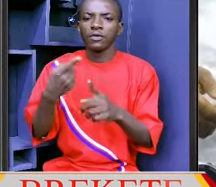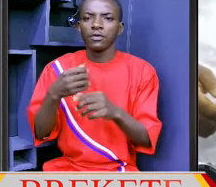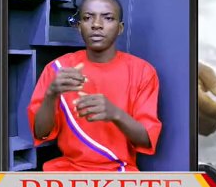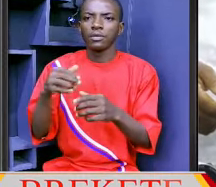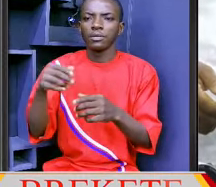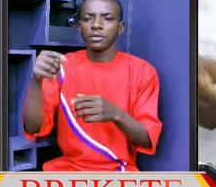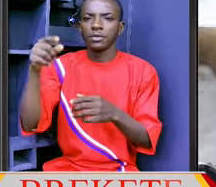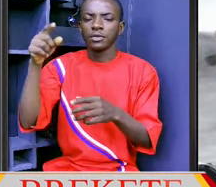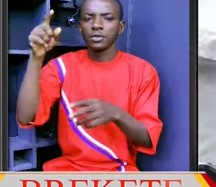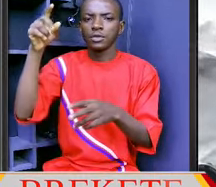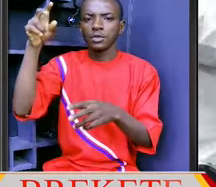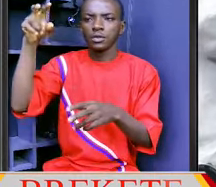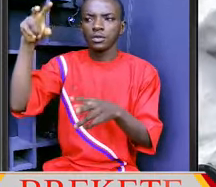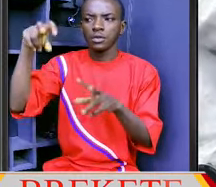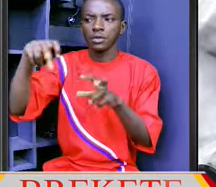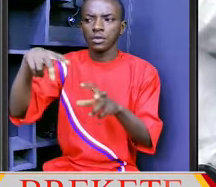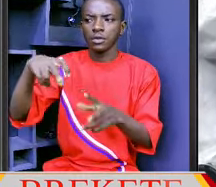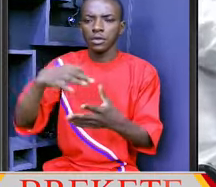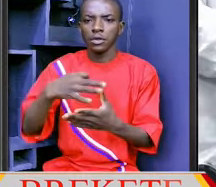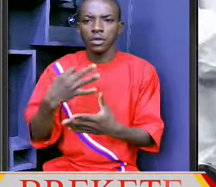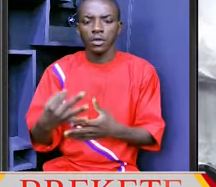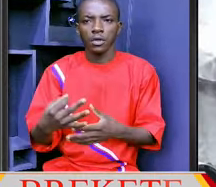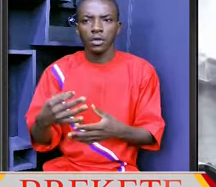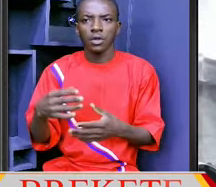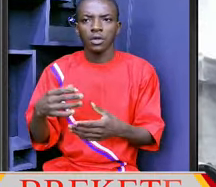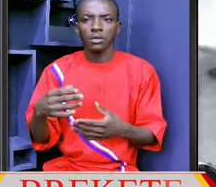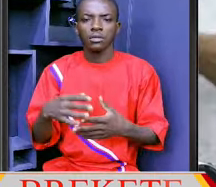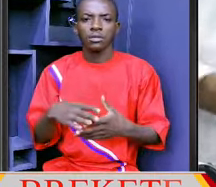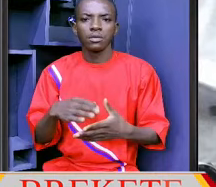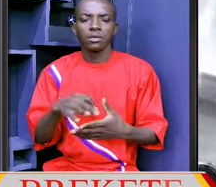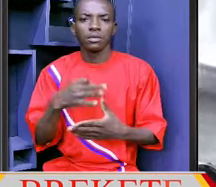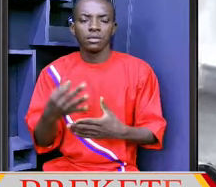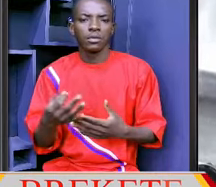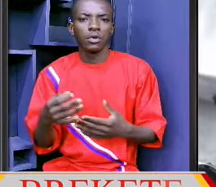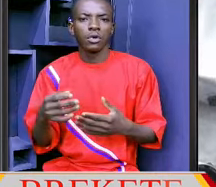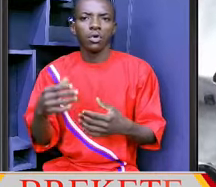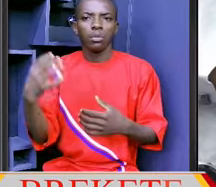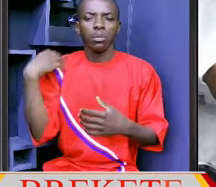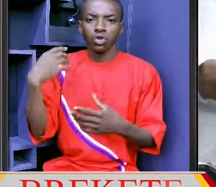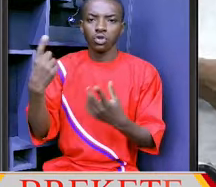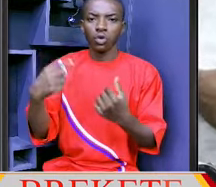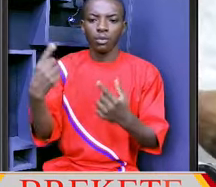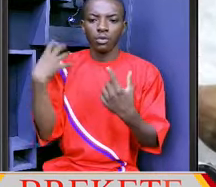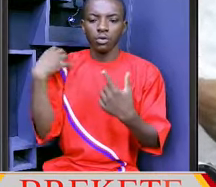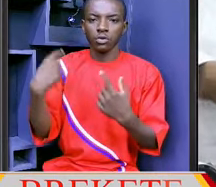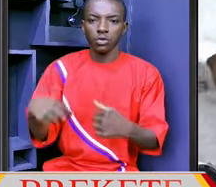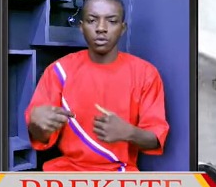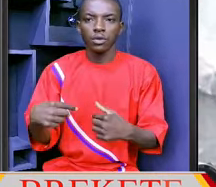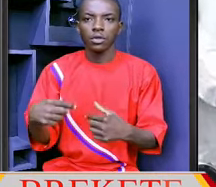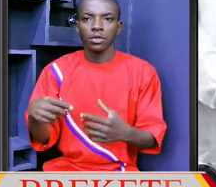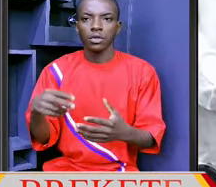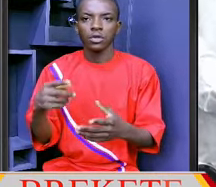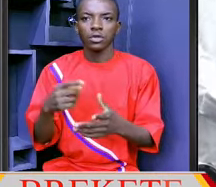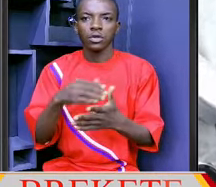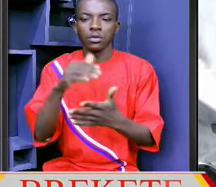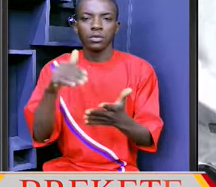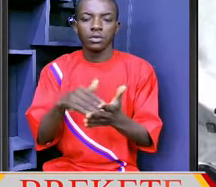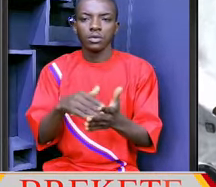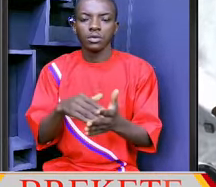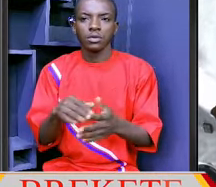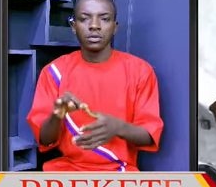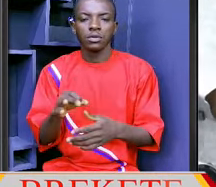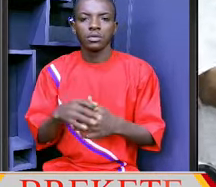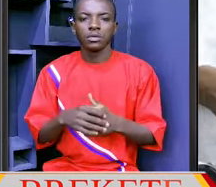staircase. Convoy don't they on standby. Oga they come, Oga reach just middle of the